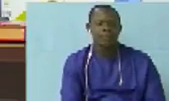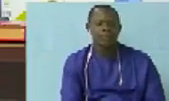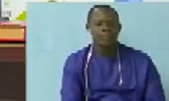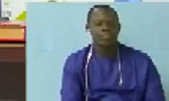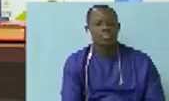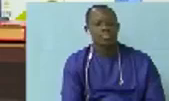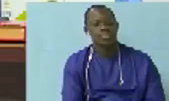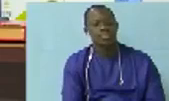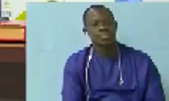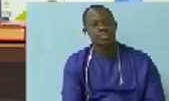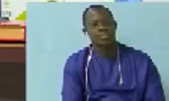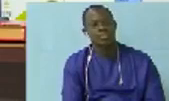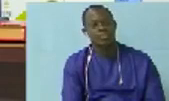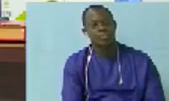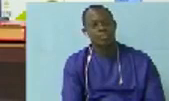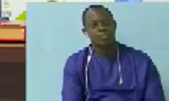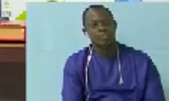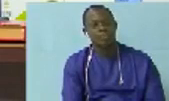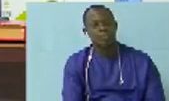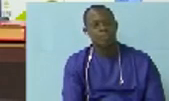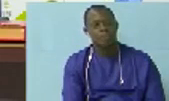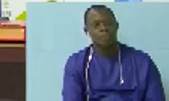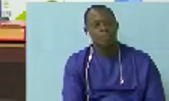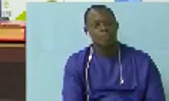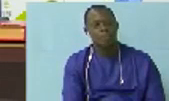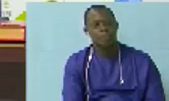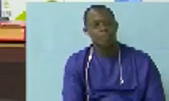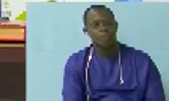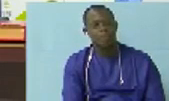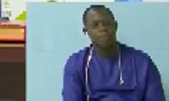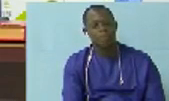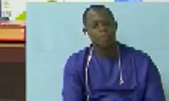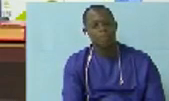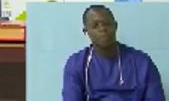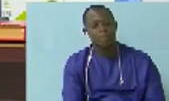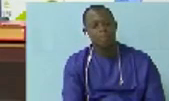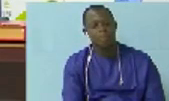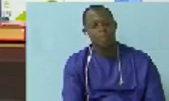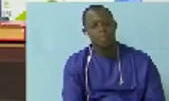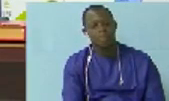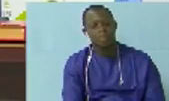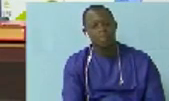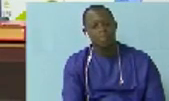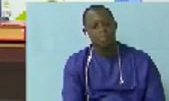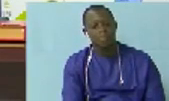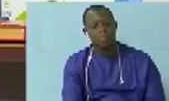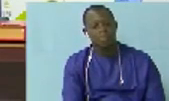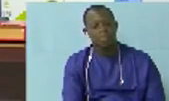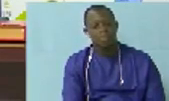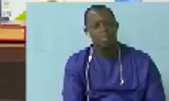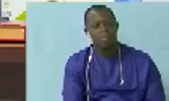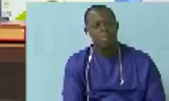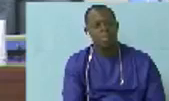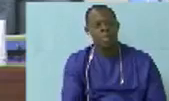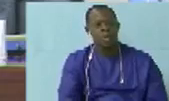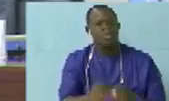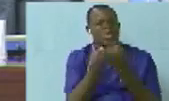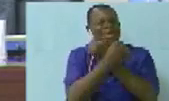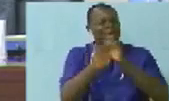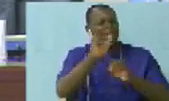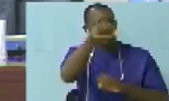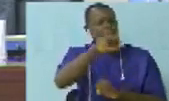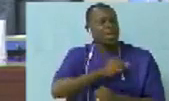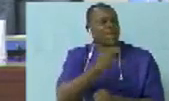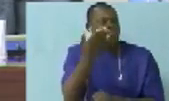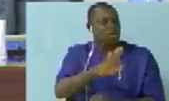la nyaton ko bina sila o panel to je. Ndi ba man kata kandro ngam ne wala ndum fan tankandi la nyami. Save yourself from what?